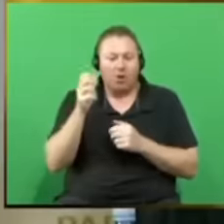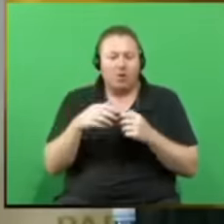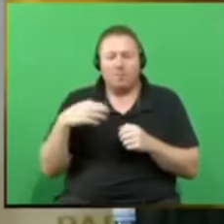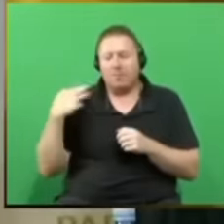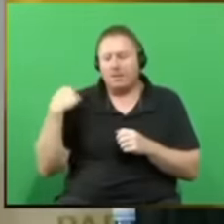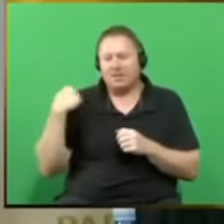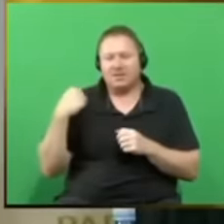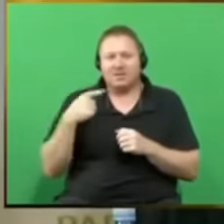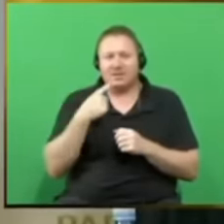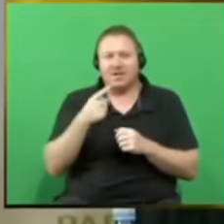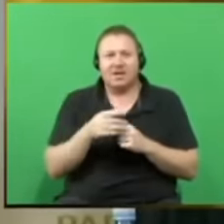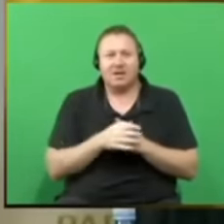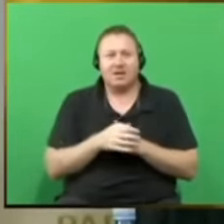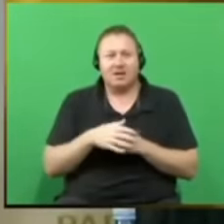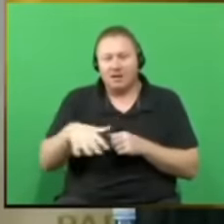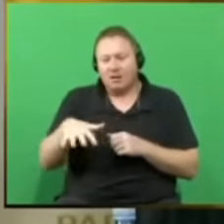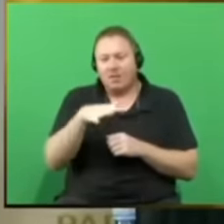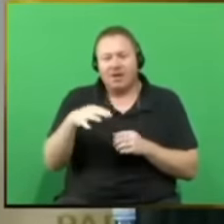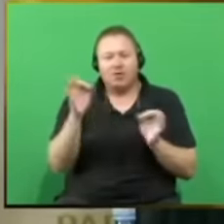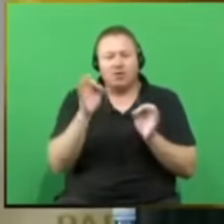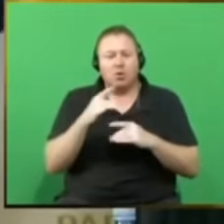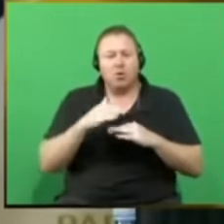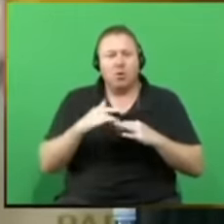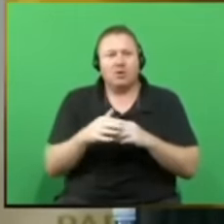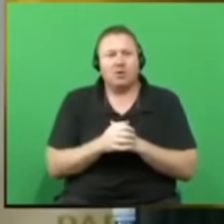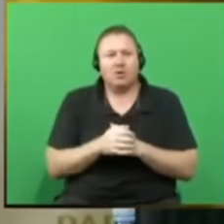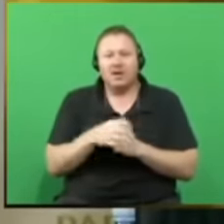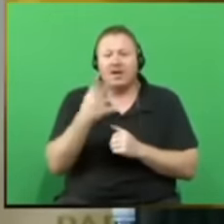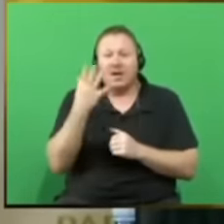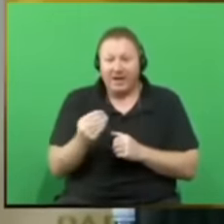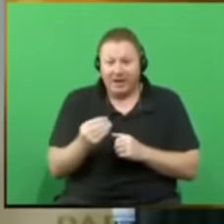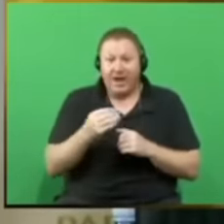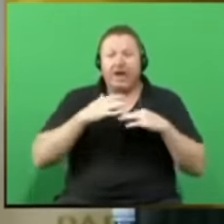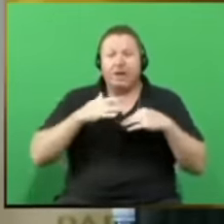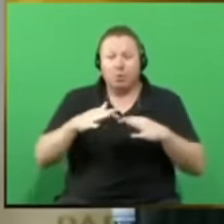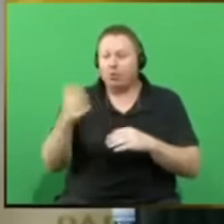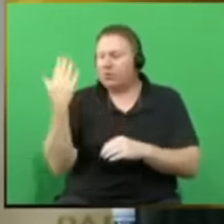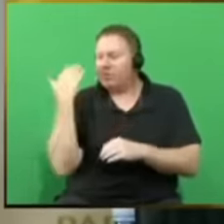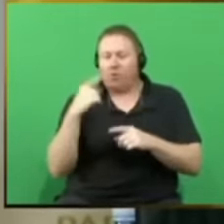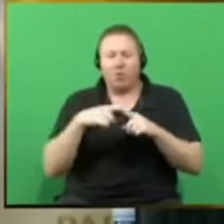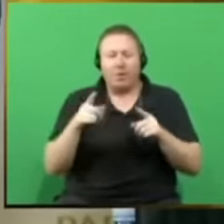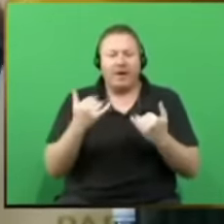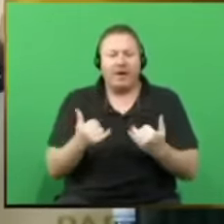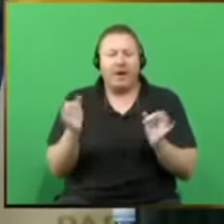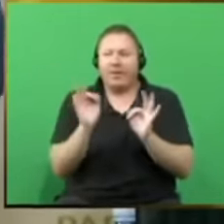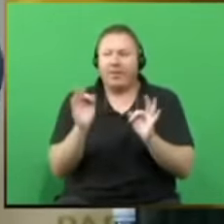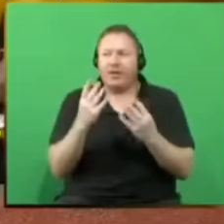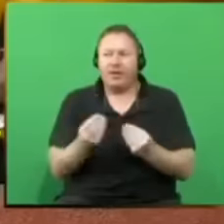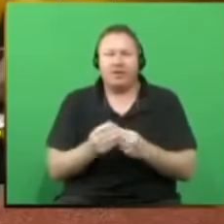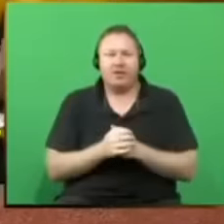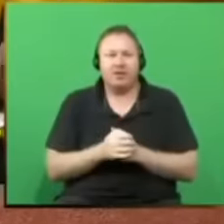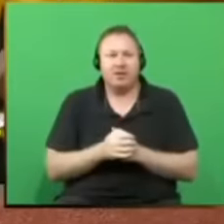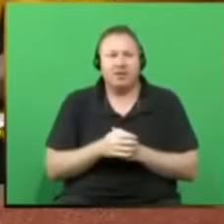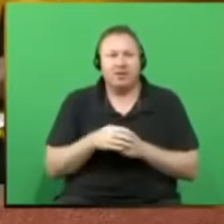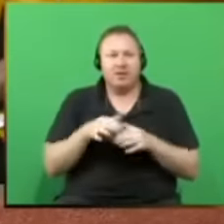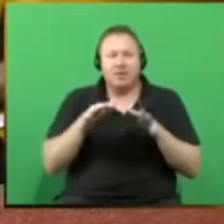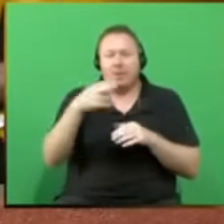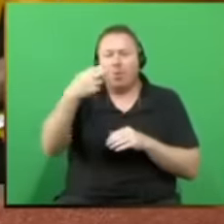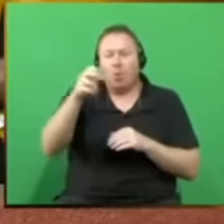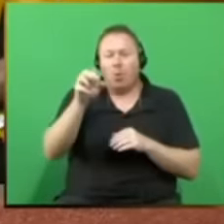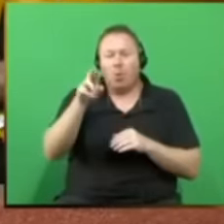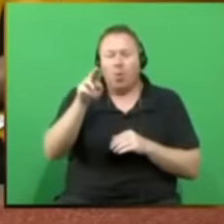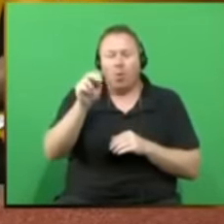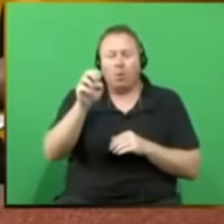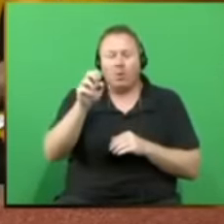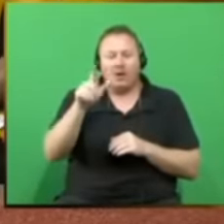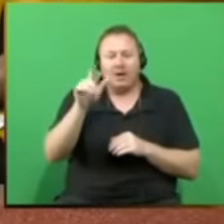speak about places that had no water. That place had water, but today it has no water. The people of Hornley have got no